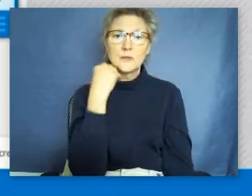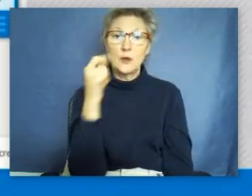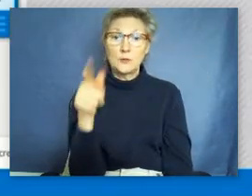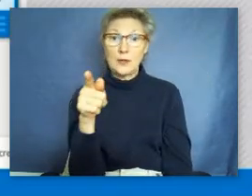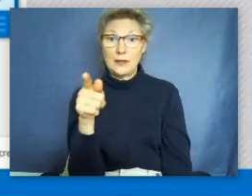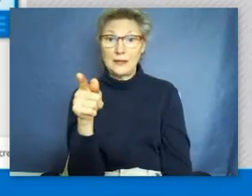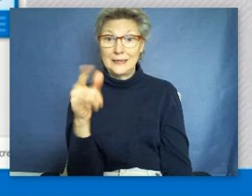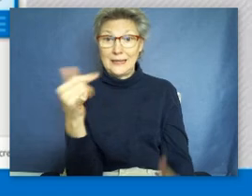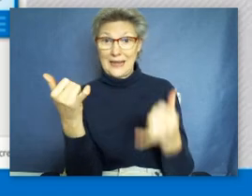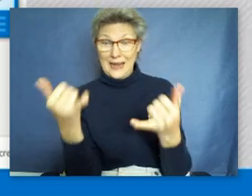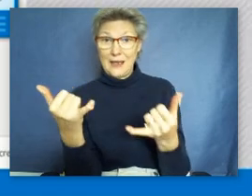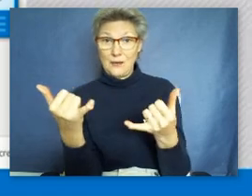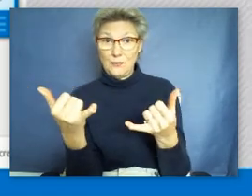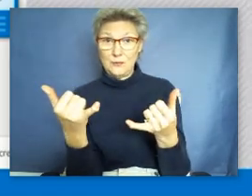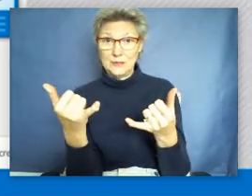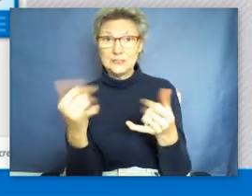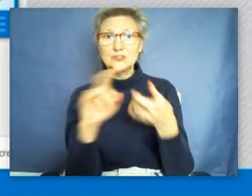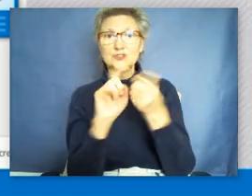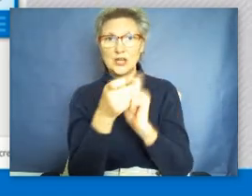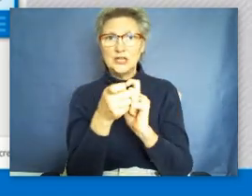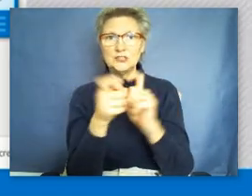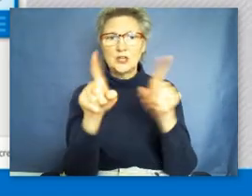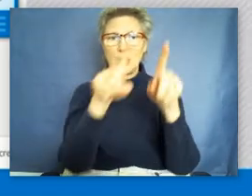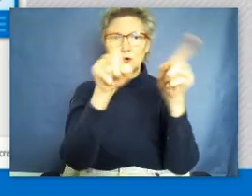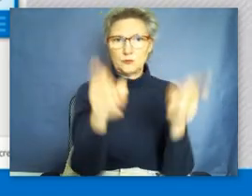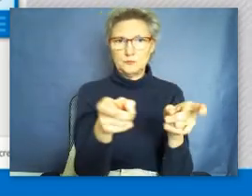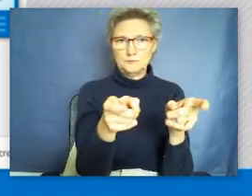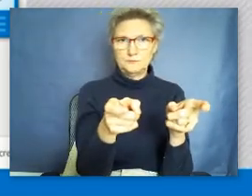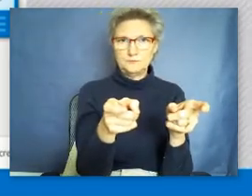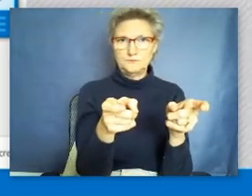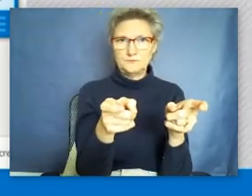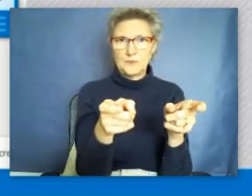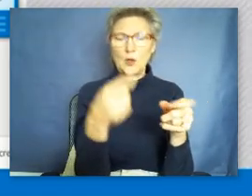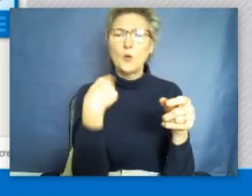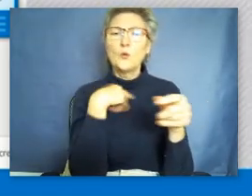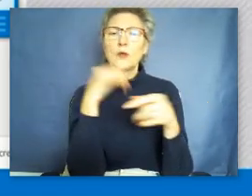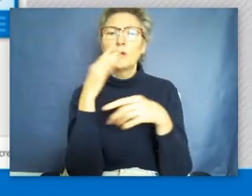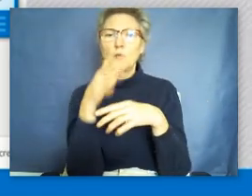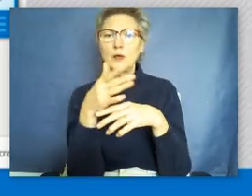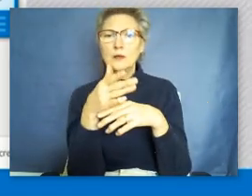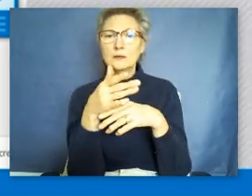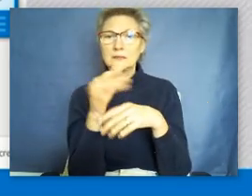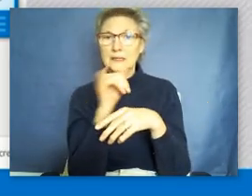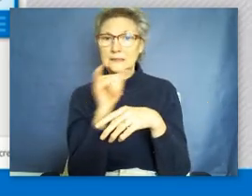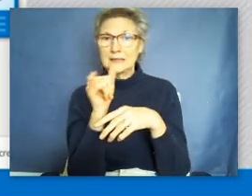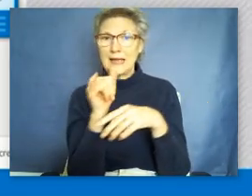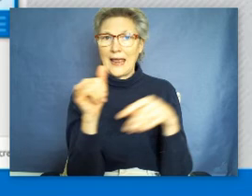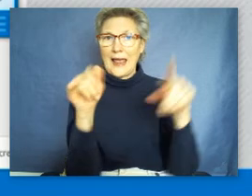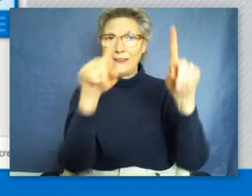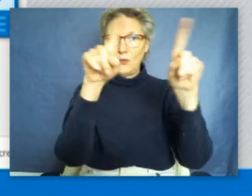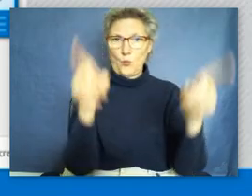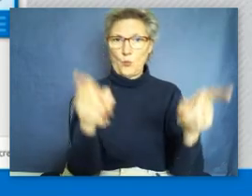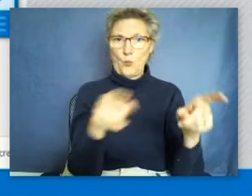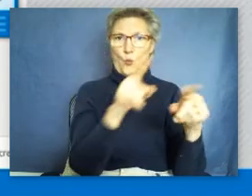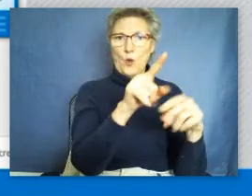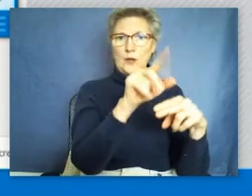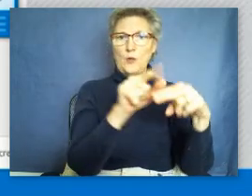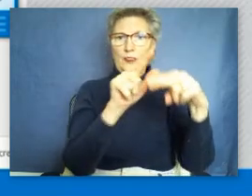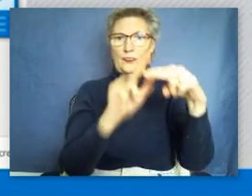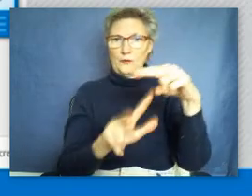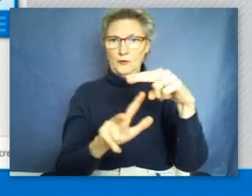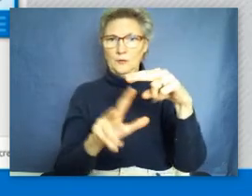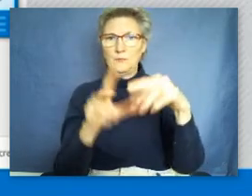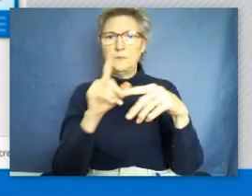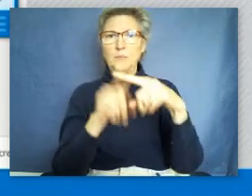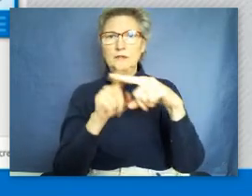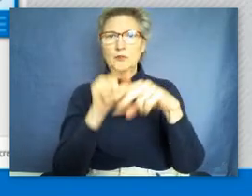All right, so now let's change our grouping. We're going to, just like we discussed, add the 1